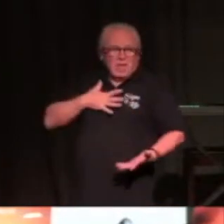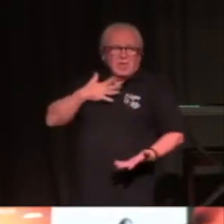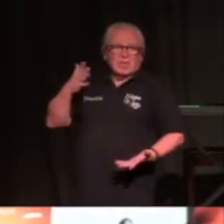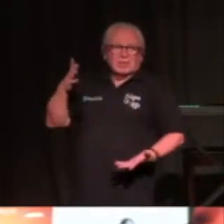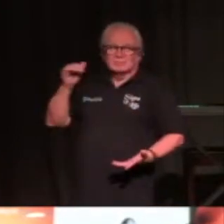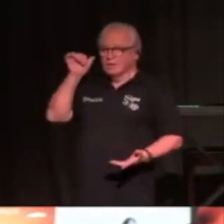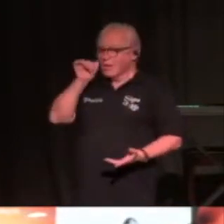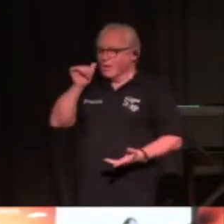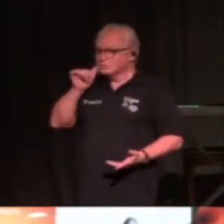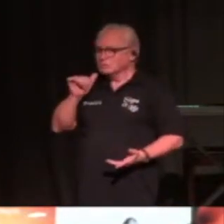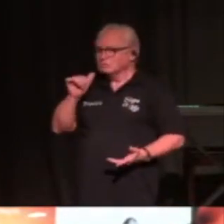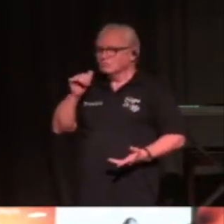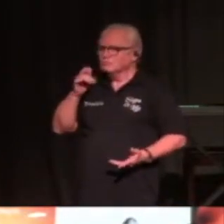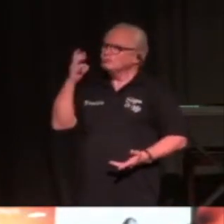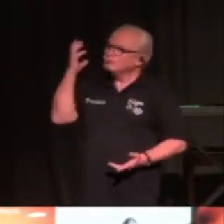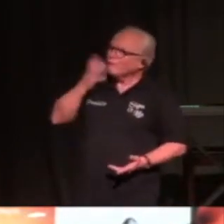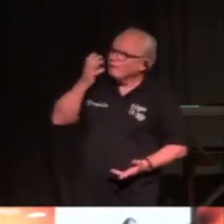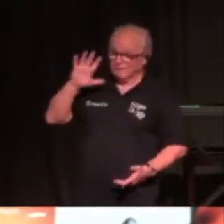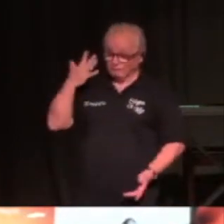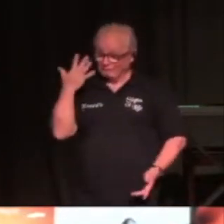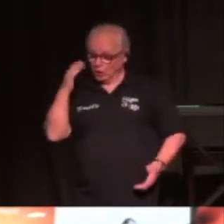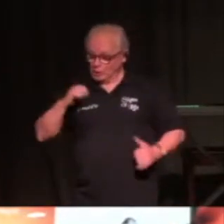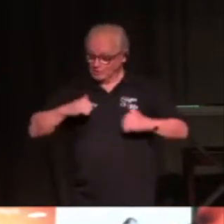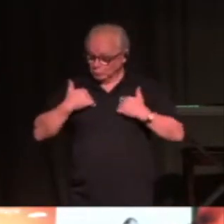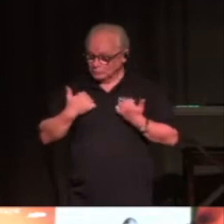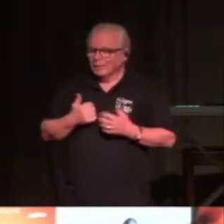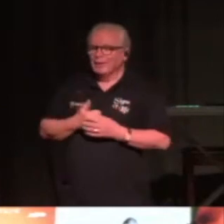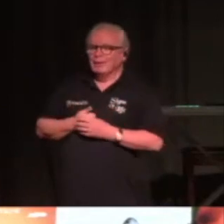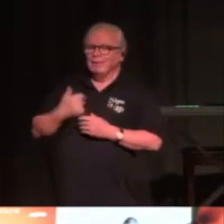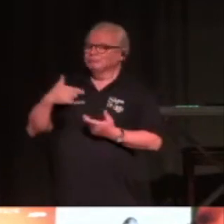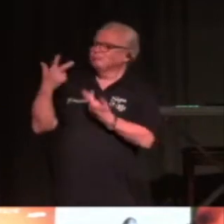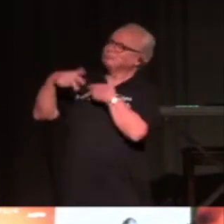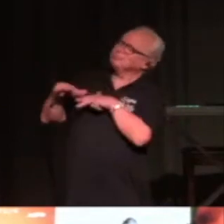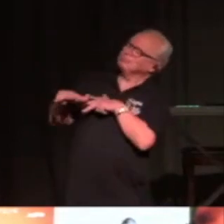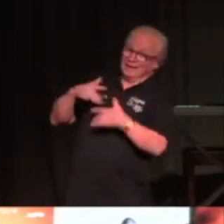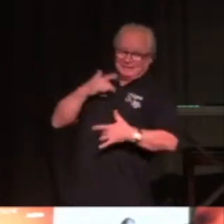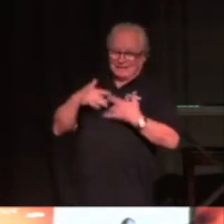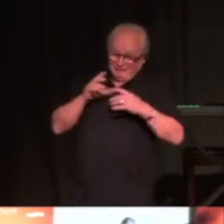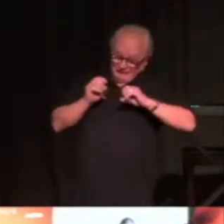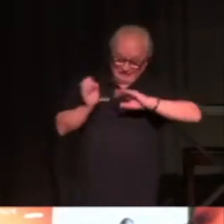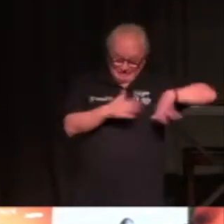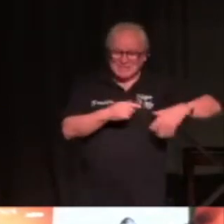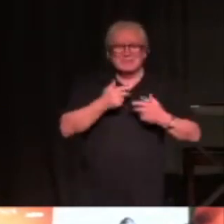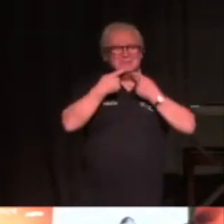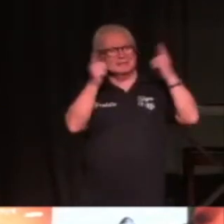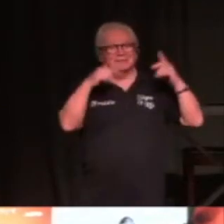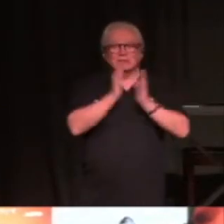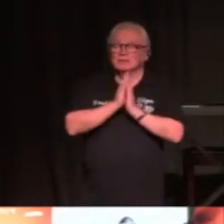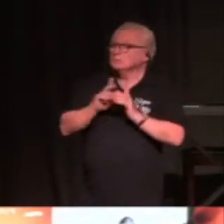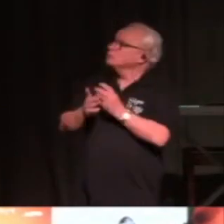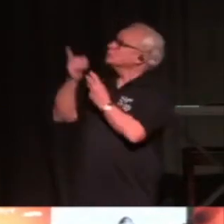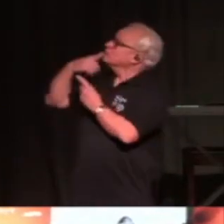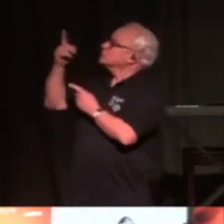and it's always around five. And so I was just lying there and all excited about my message, and he says, I want you to